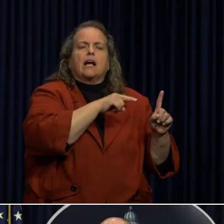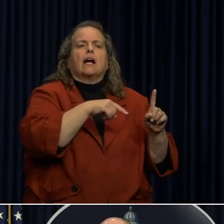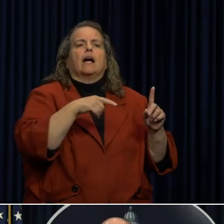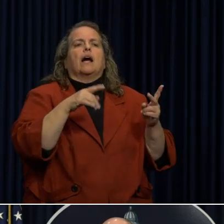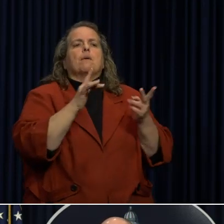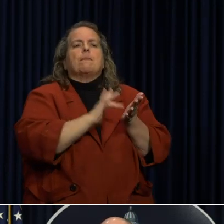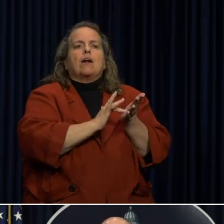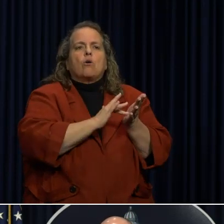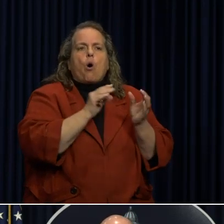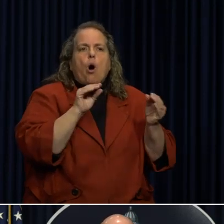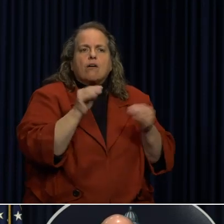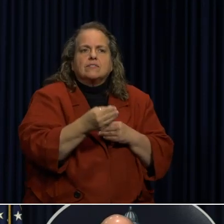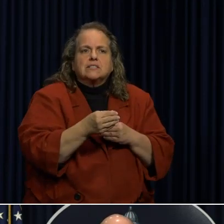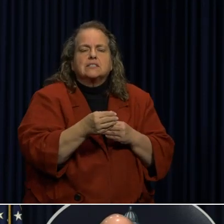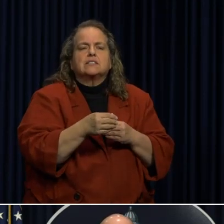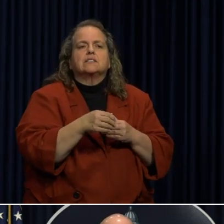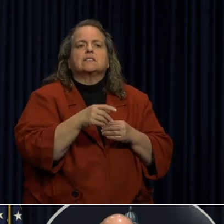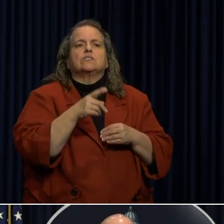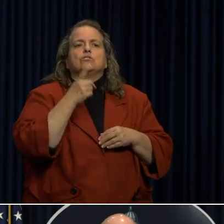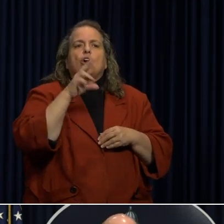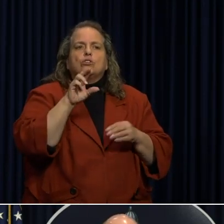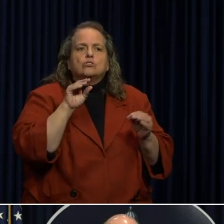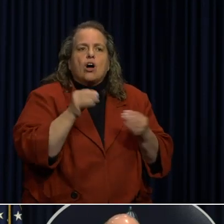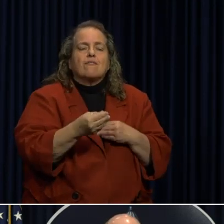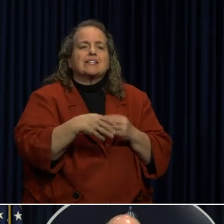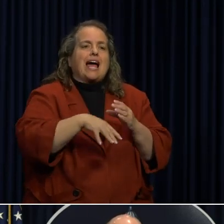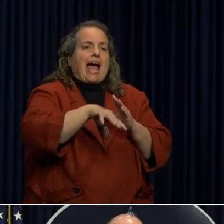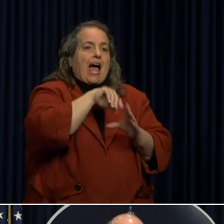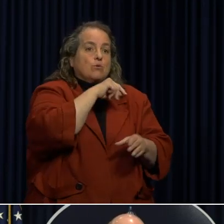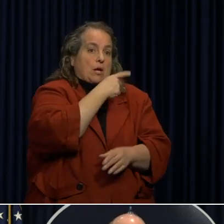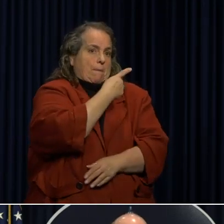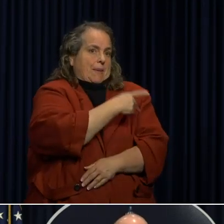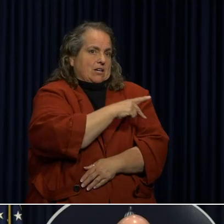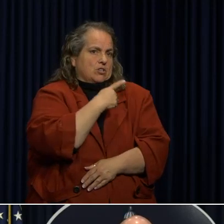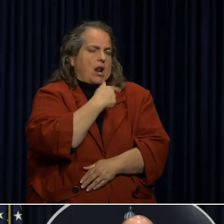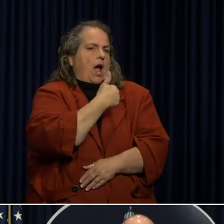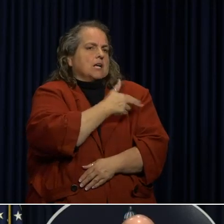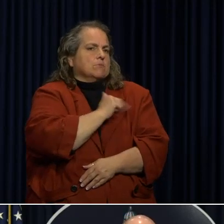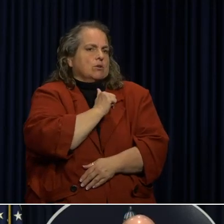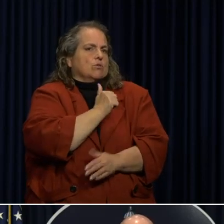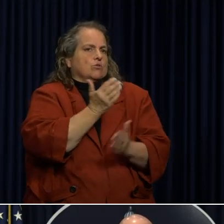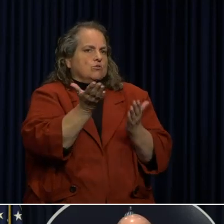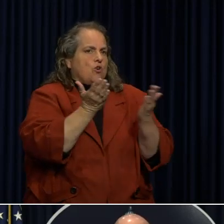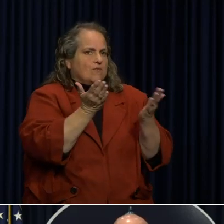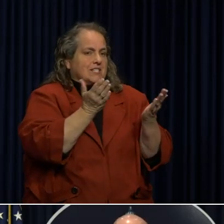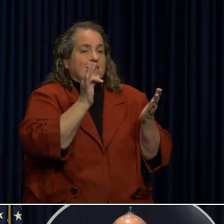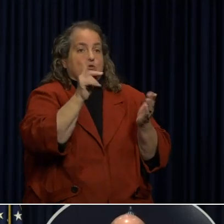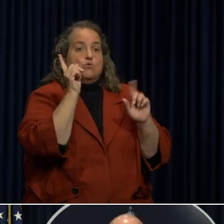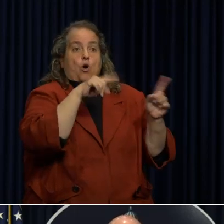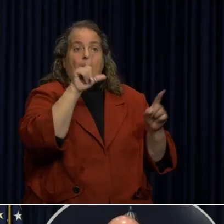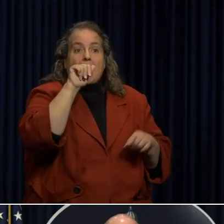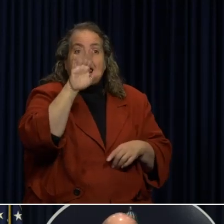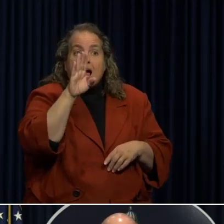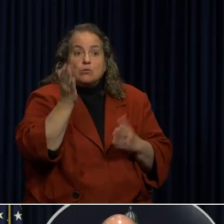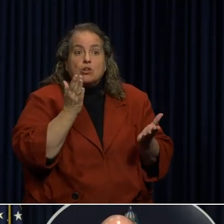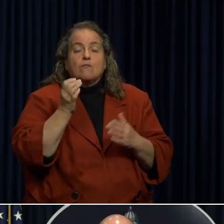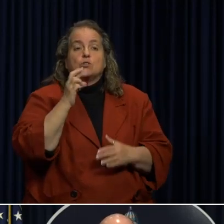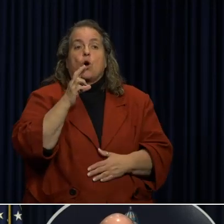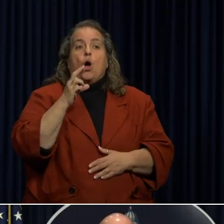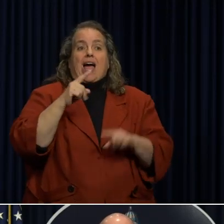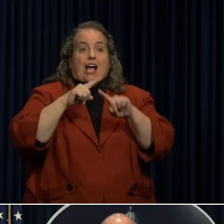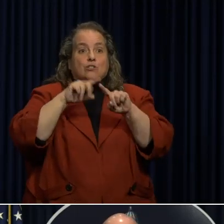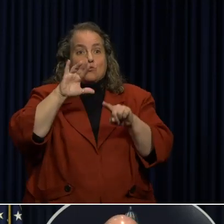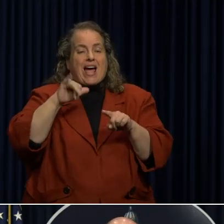wrong, so the first one I deleted was outpatient hospital services, things like that. So if you're going in for laboratory services or radiology at an